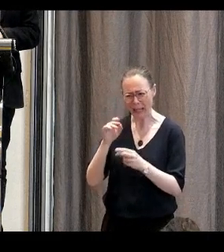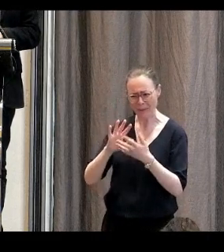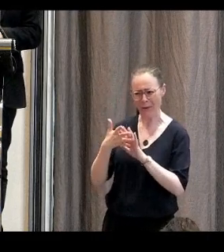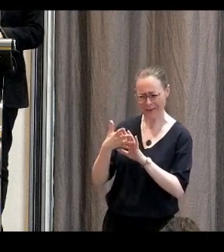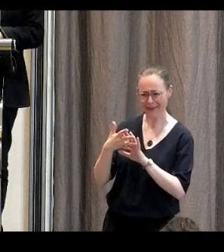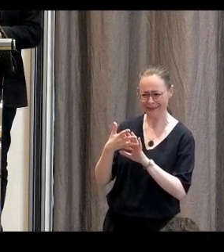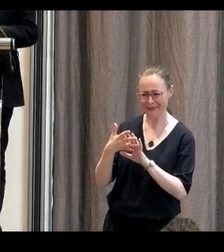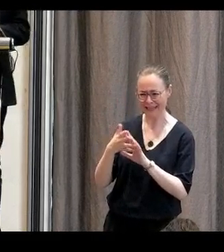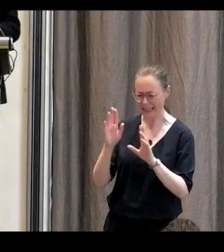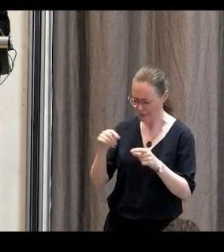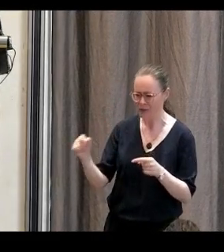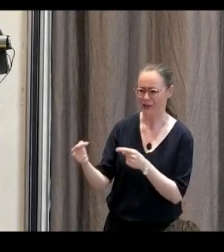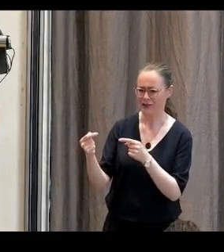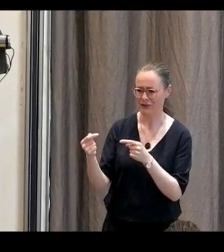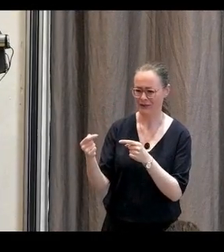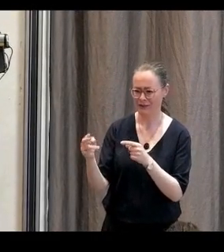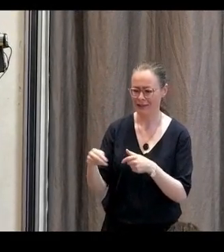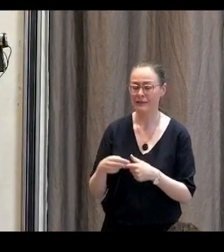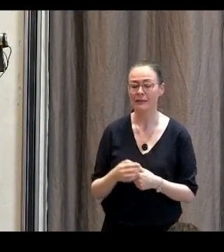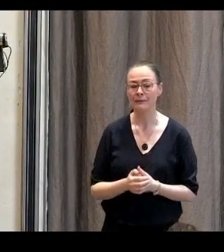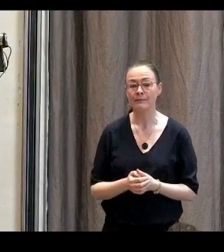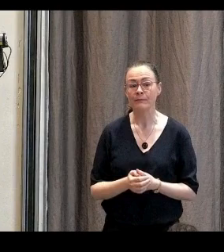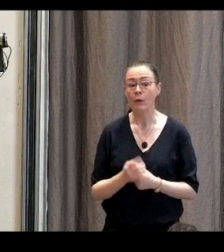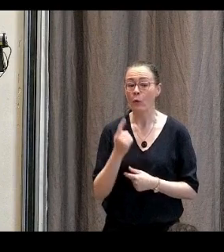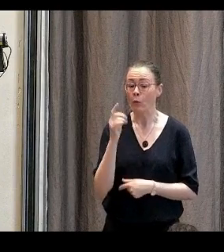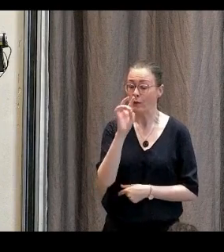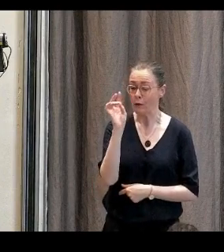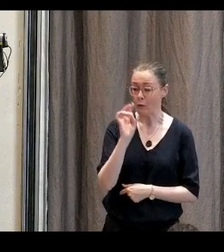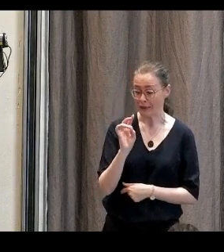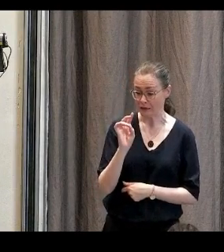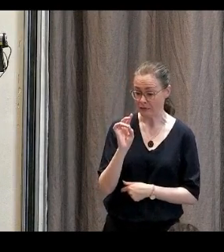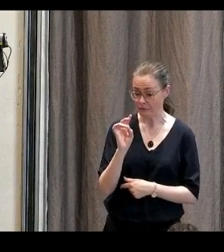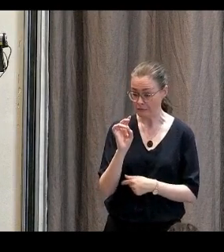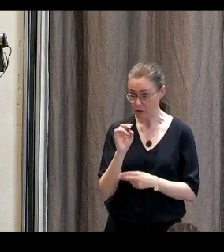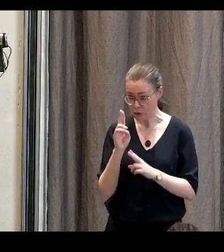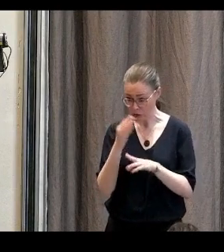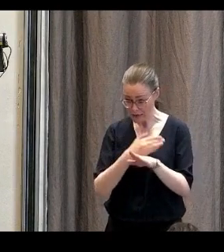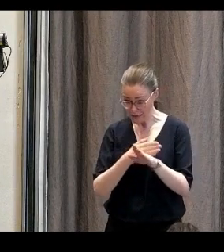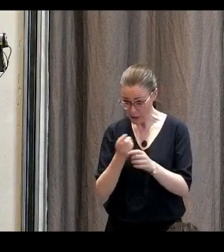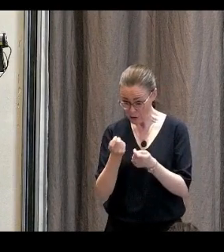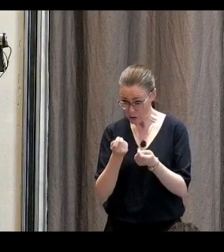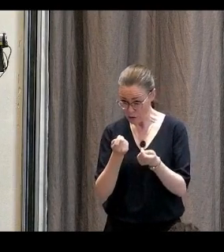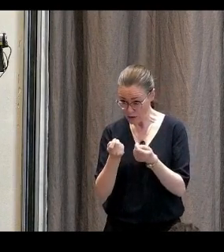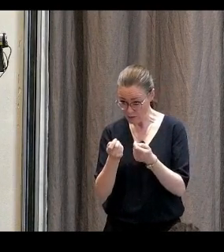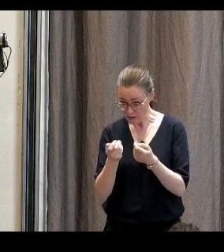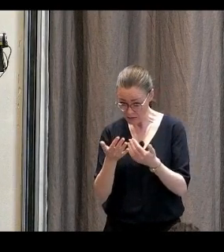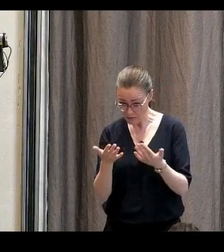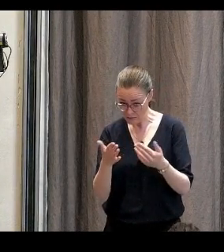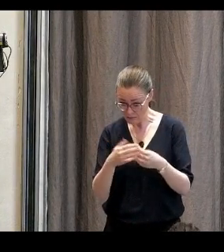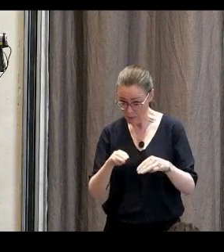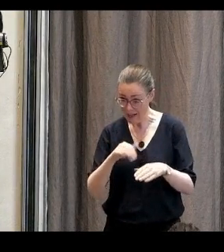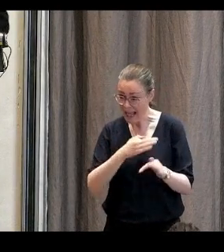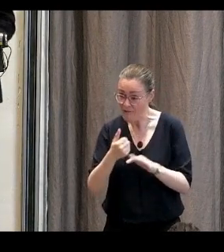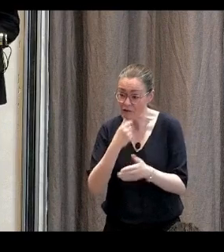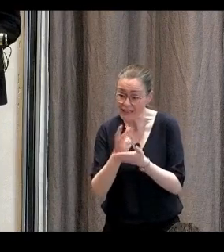and challenging. So one question is whether we should start treatment for people after a